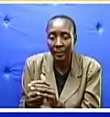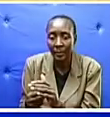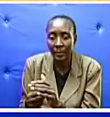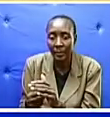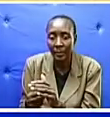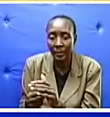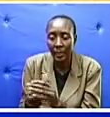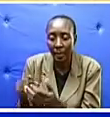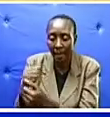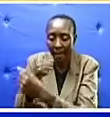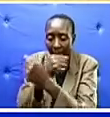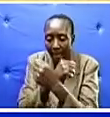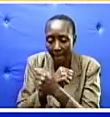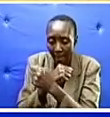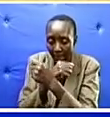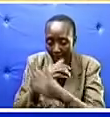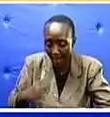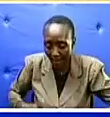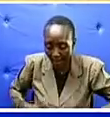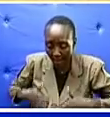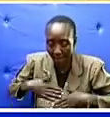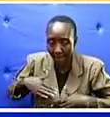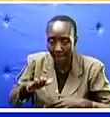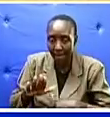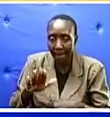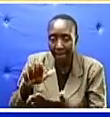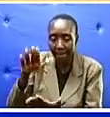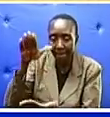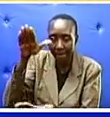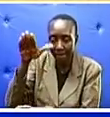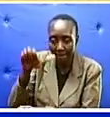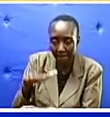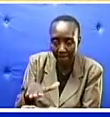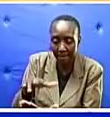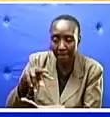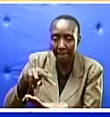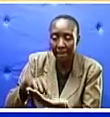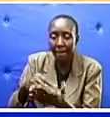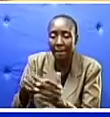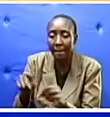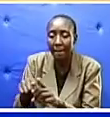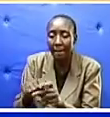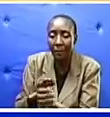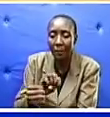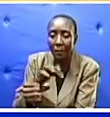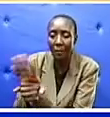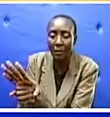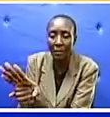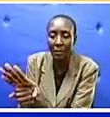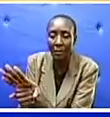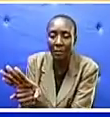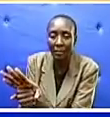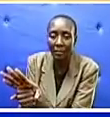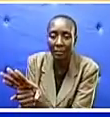the immunity in your system goes down. Mm-hmm. At the moment it goes down, even that COVID-19, it's very easy